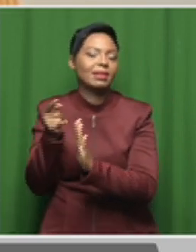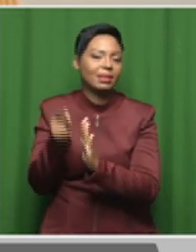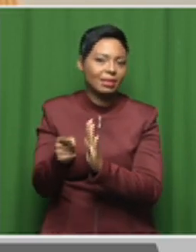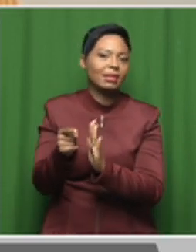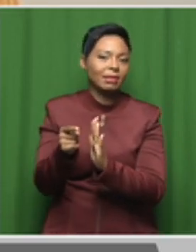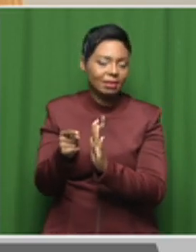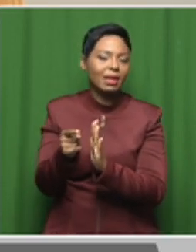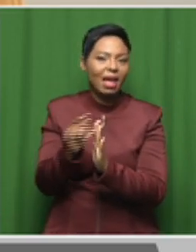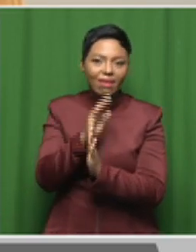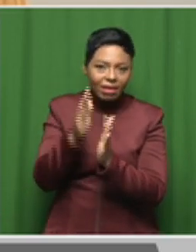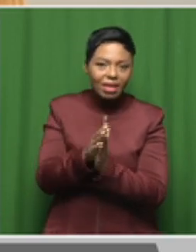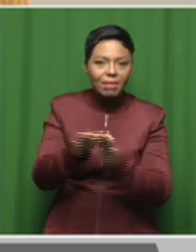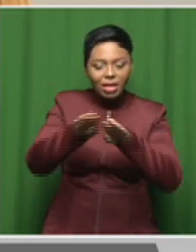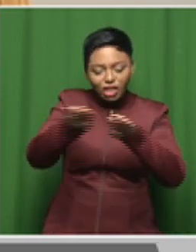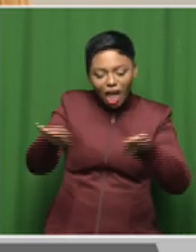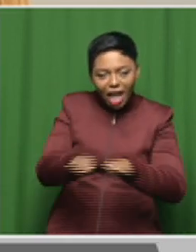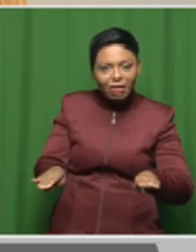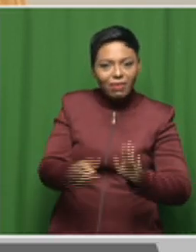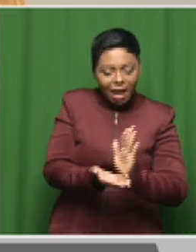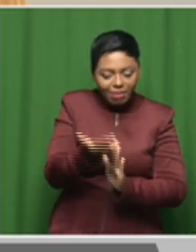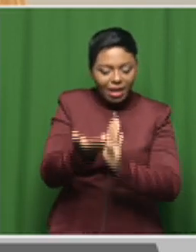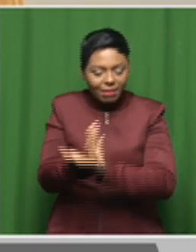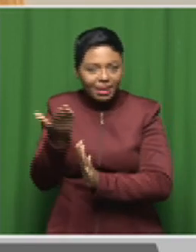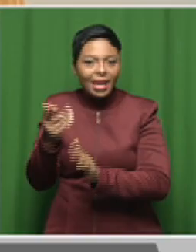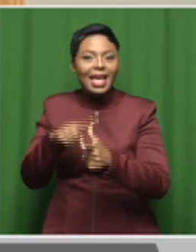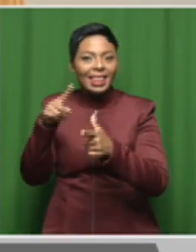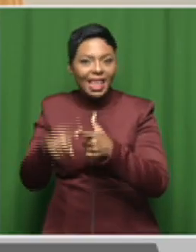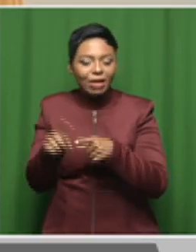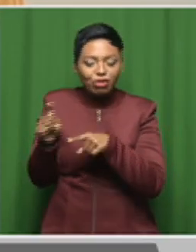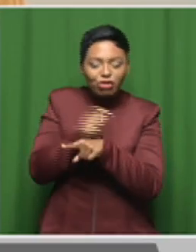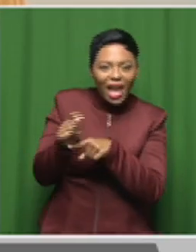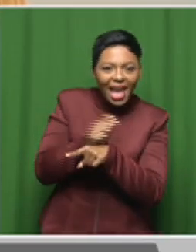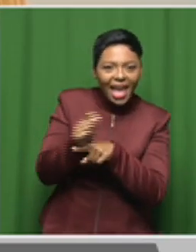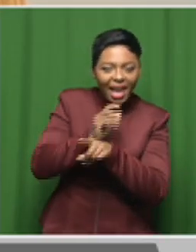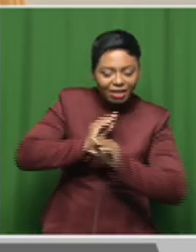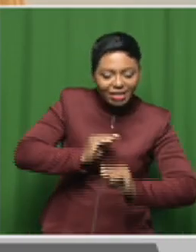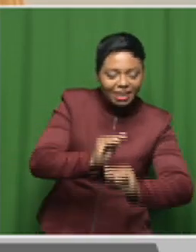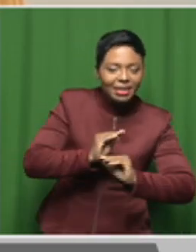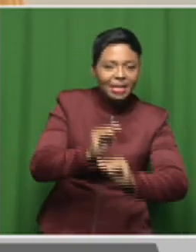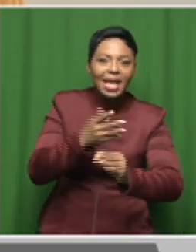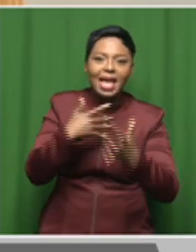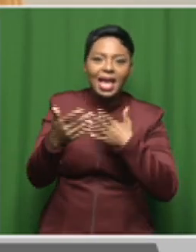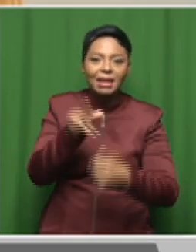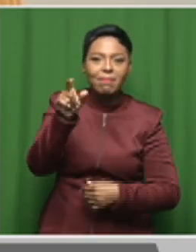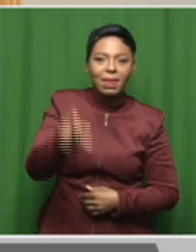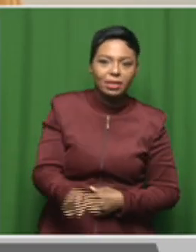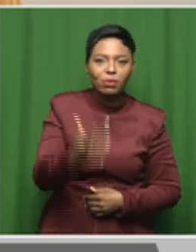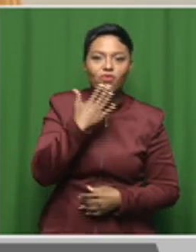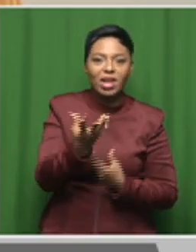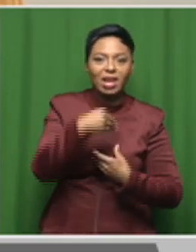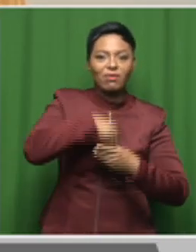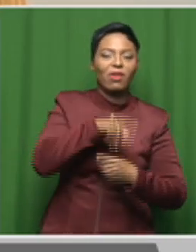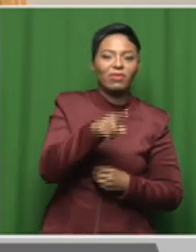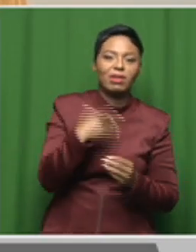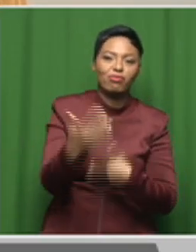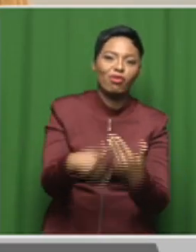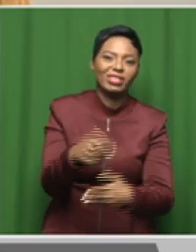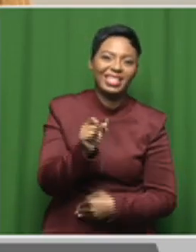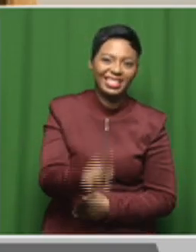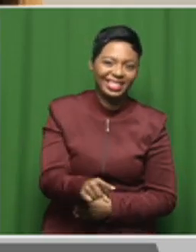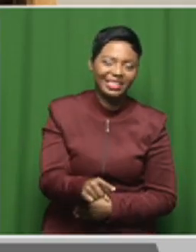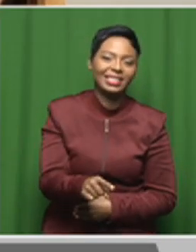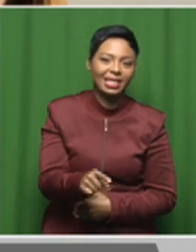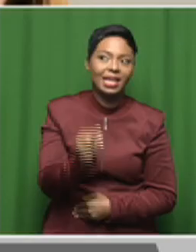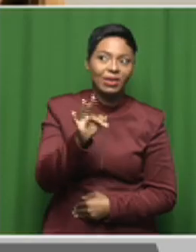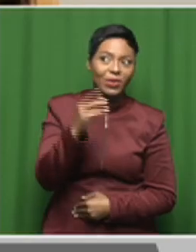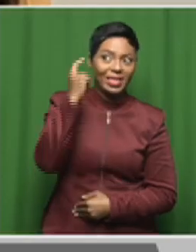also updated, and train every person that might be affected or involved in this process. So if you think about